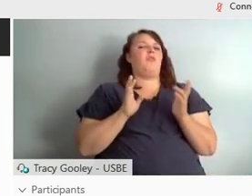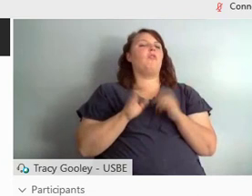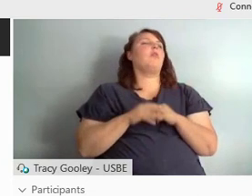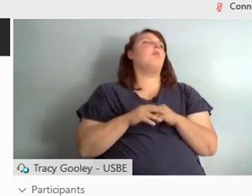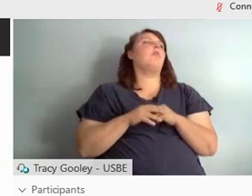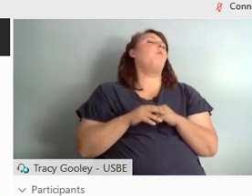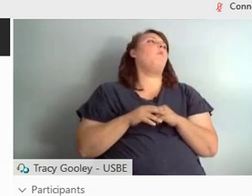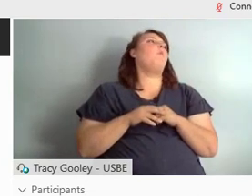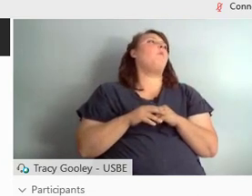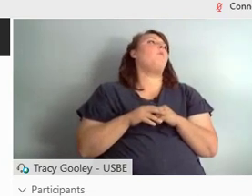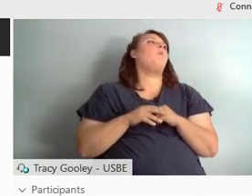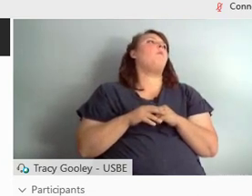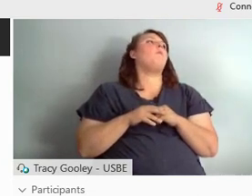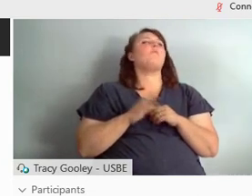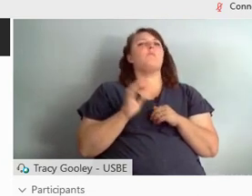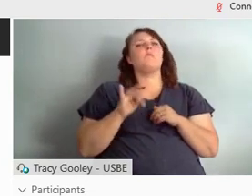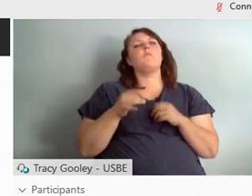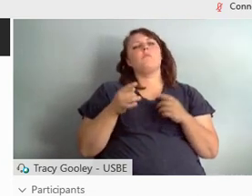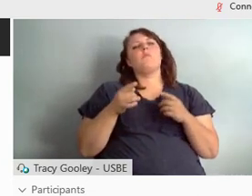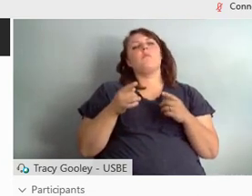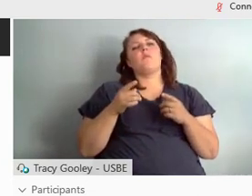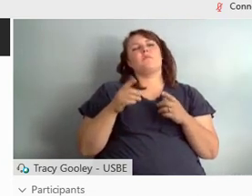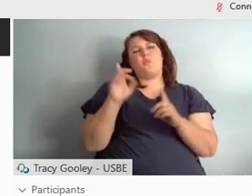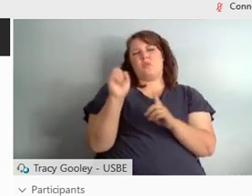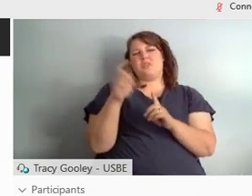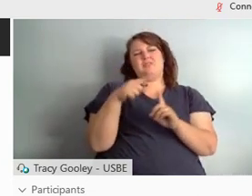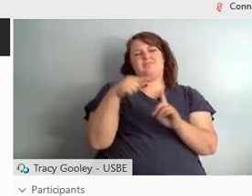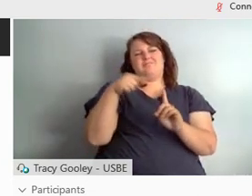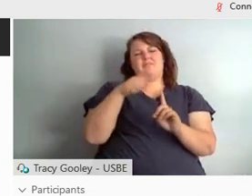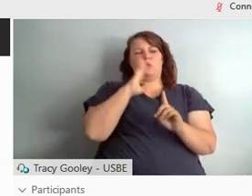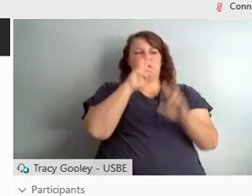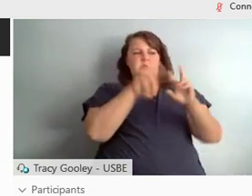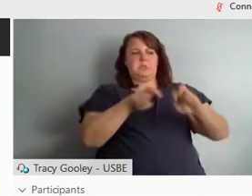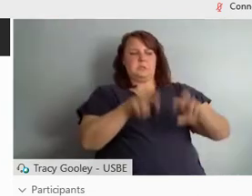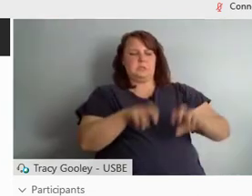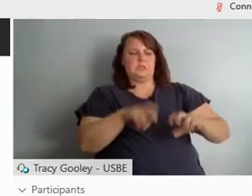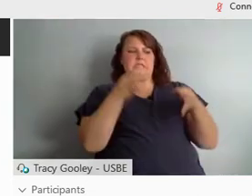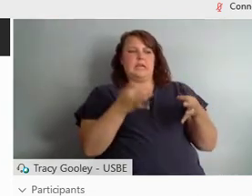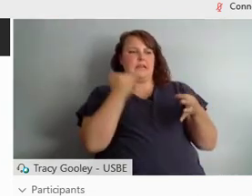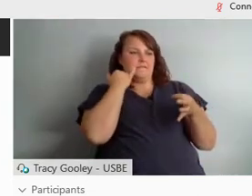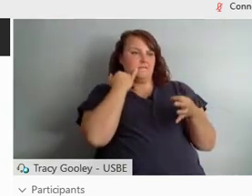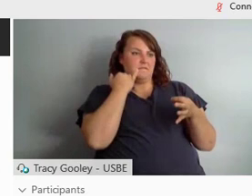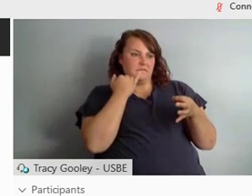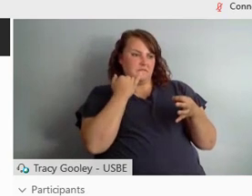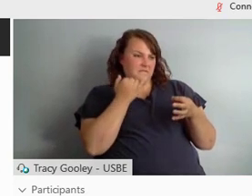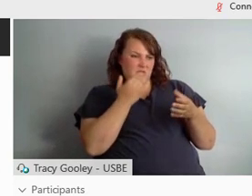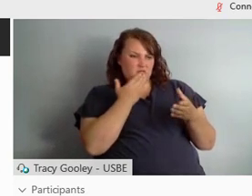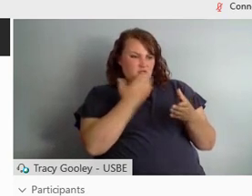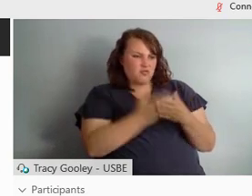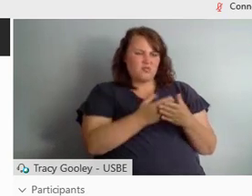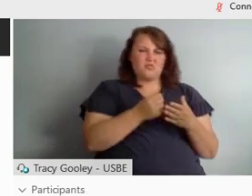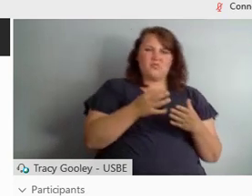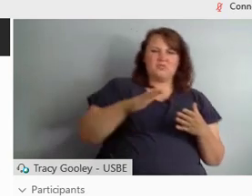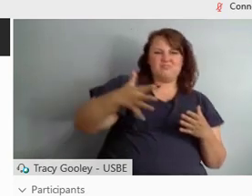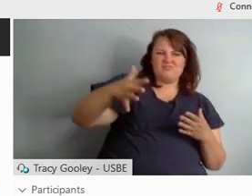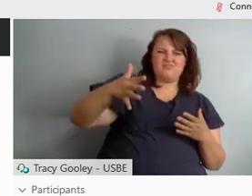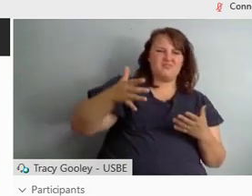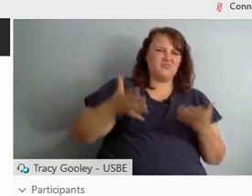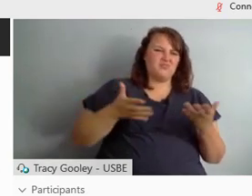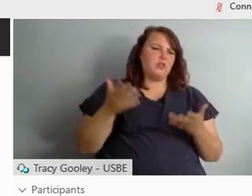we'll look at during standard setting and see if it is a valid item and